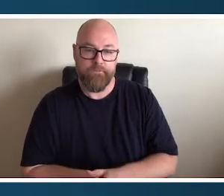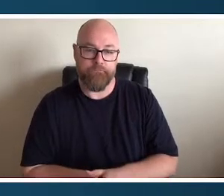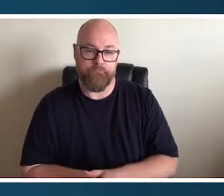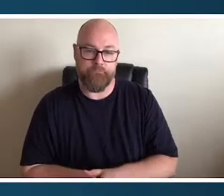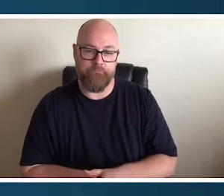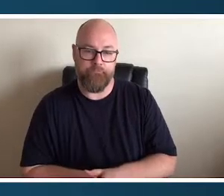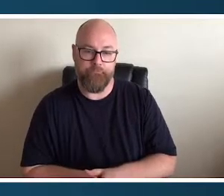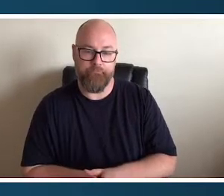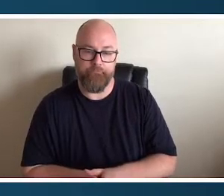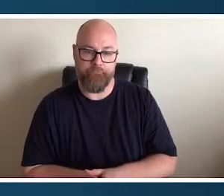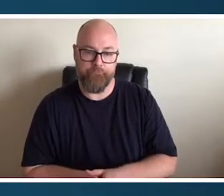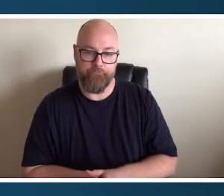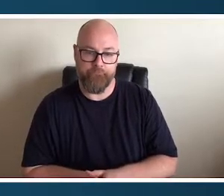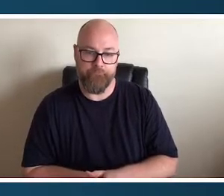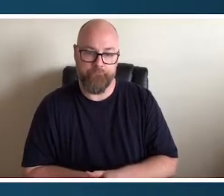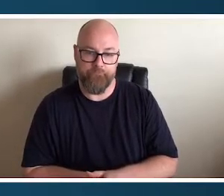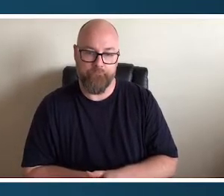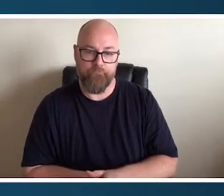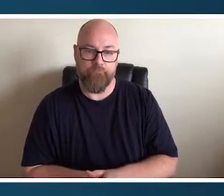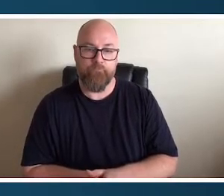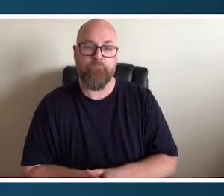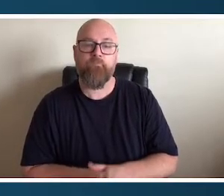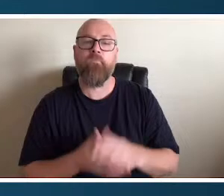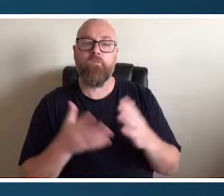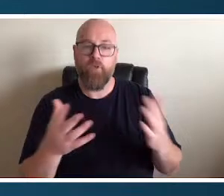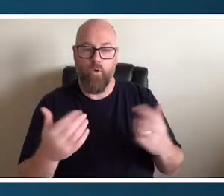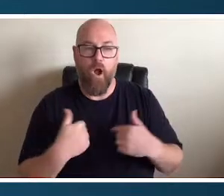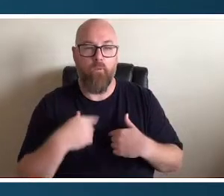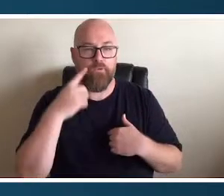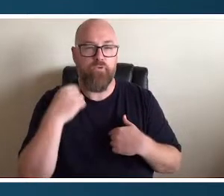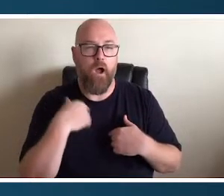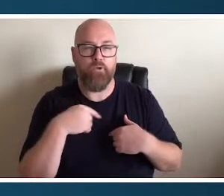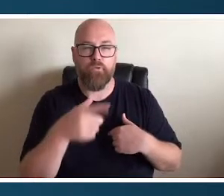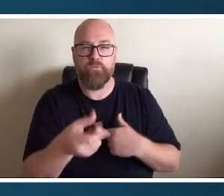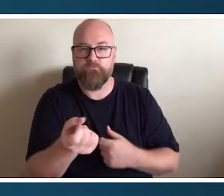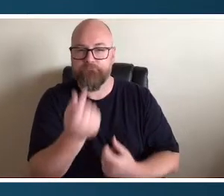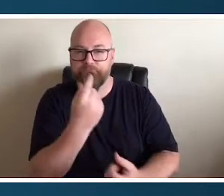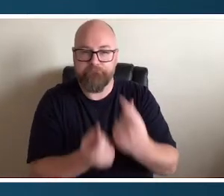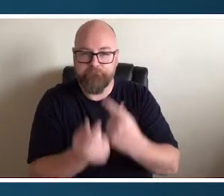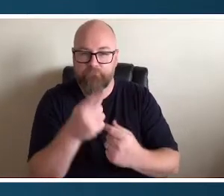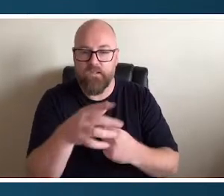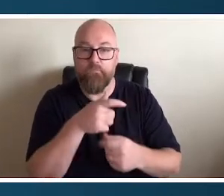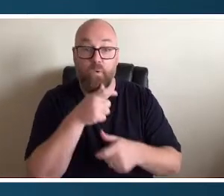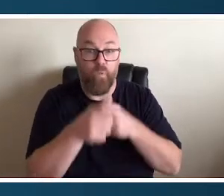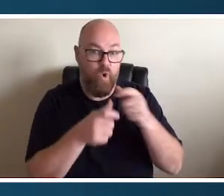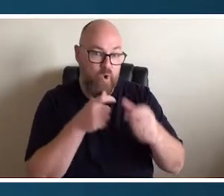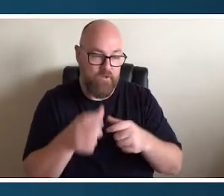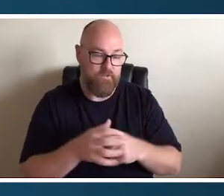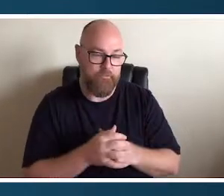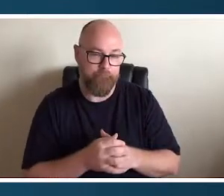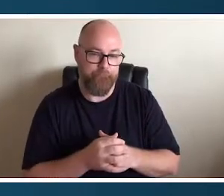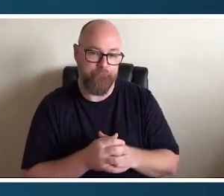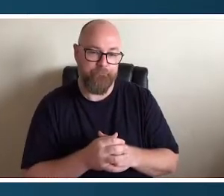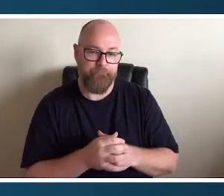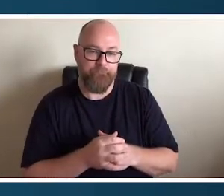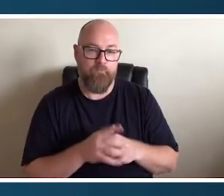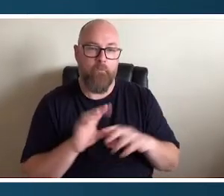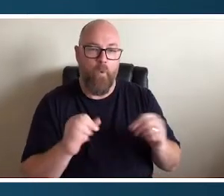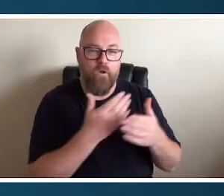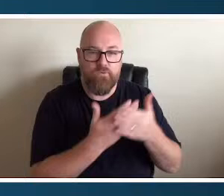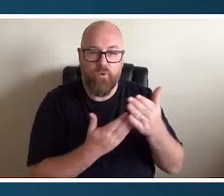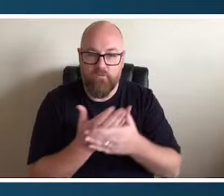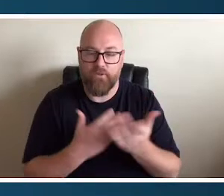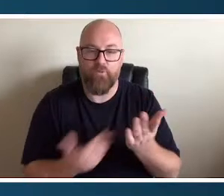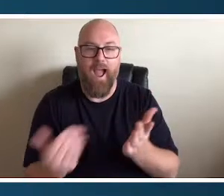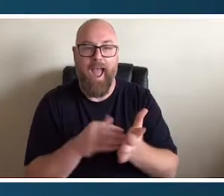So again, let me try to bring out some quotes and some words from the workers and their family to add more nuances and colors to